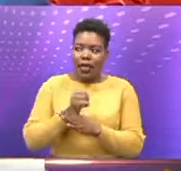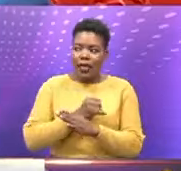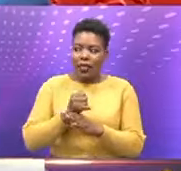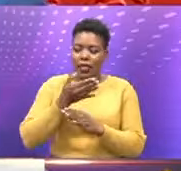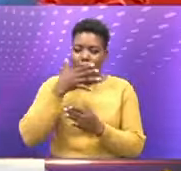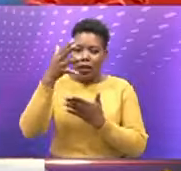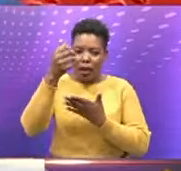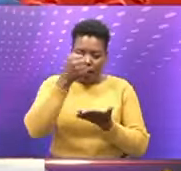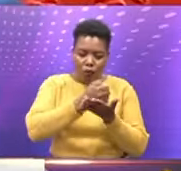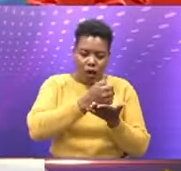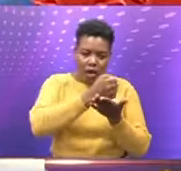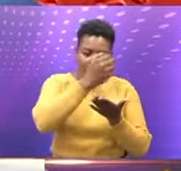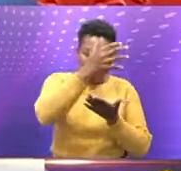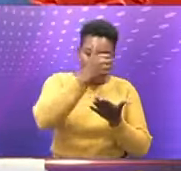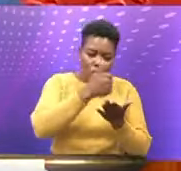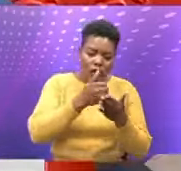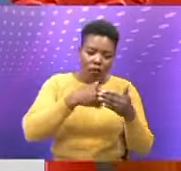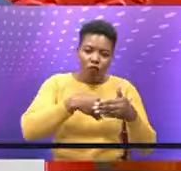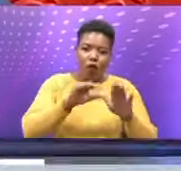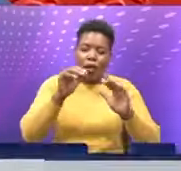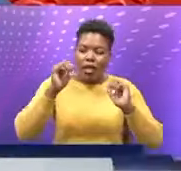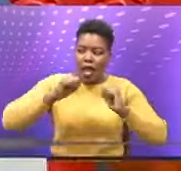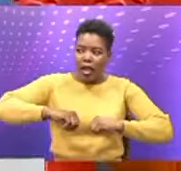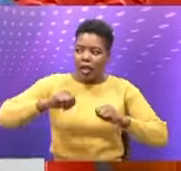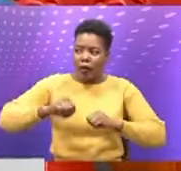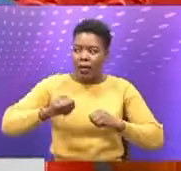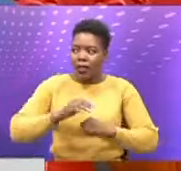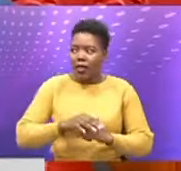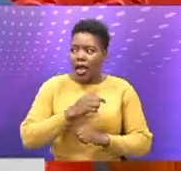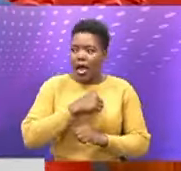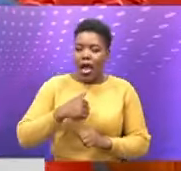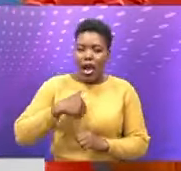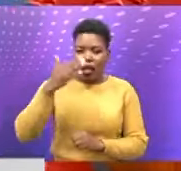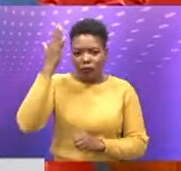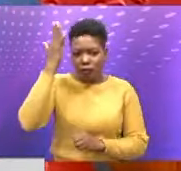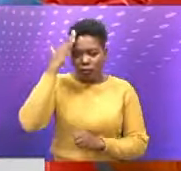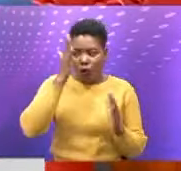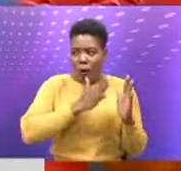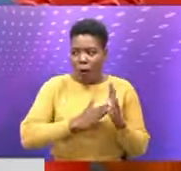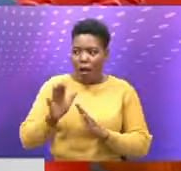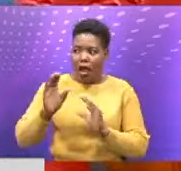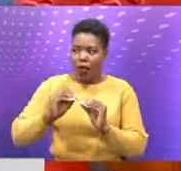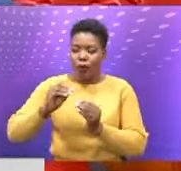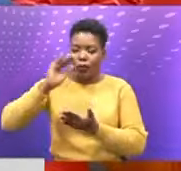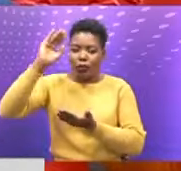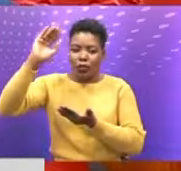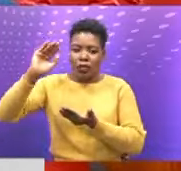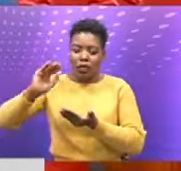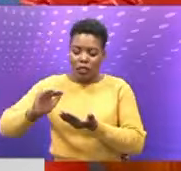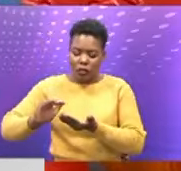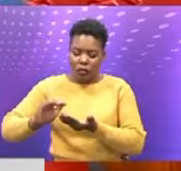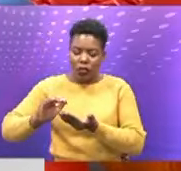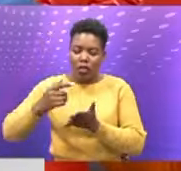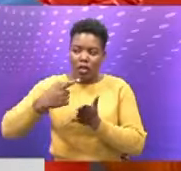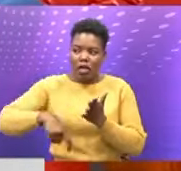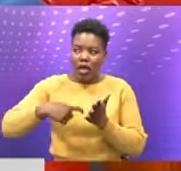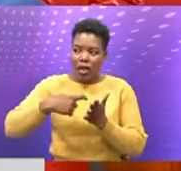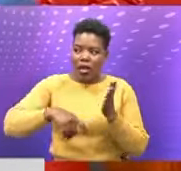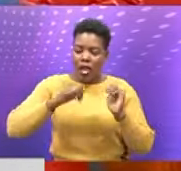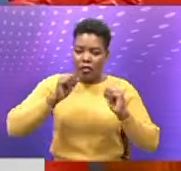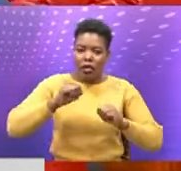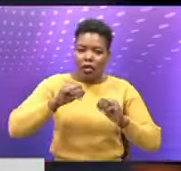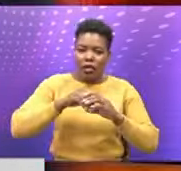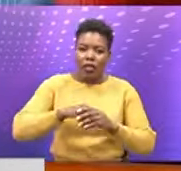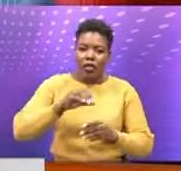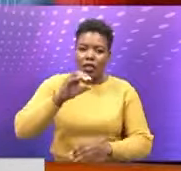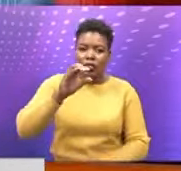as per the collective bargaining agreement. We did not know that there was any nefarious plan to actually reduce the wages as agreed in the